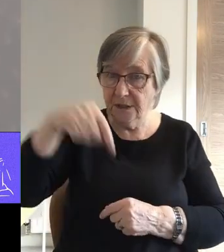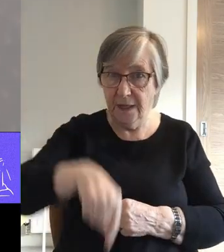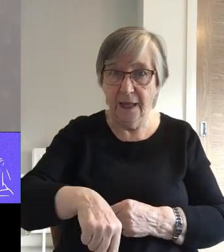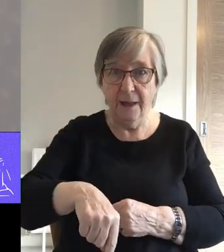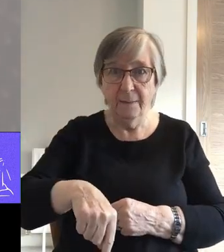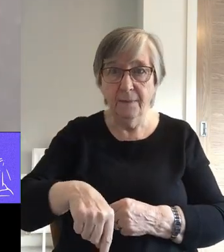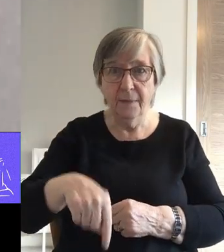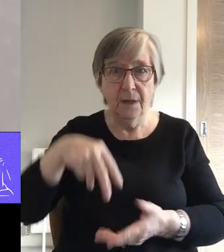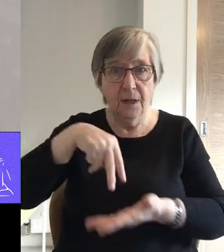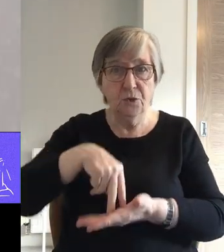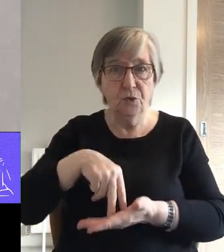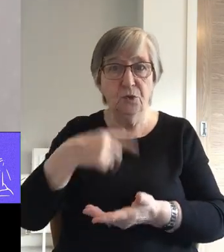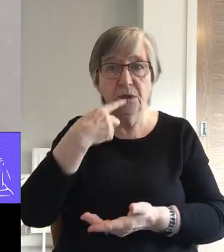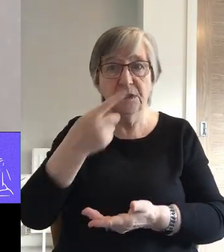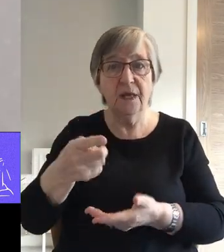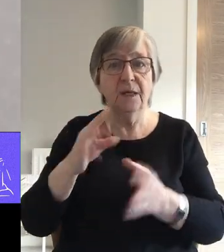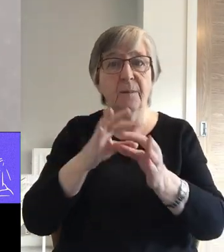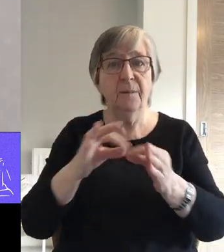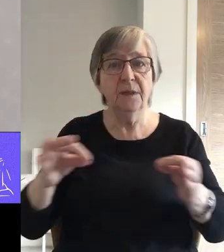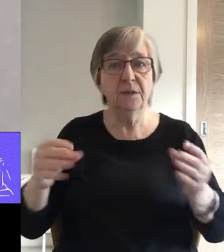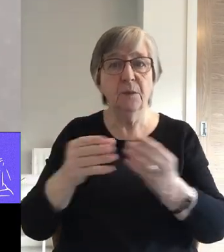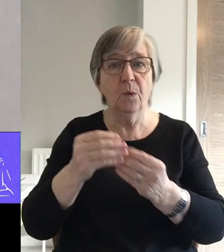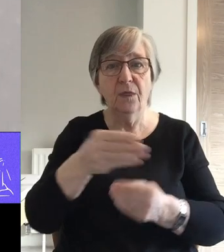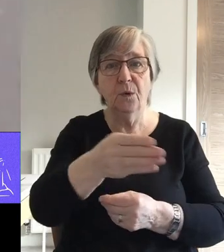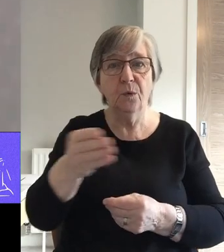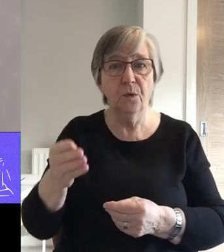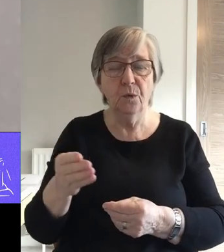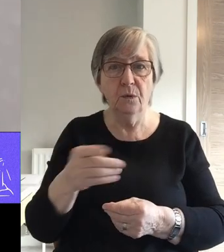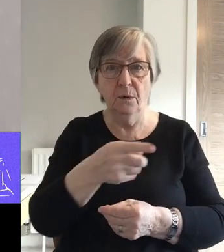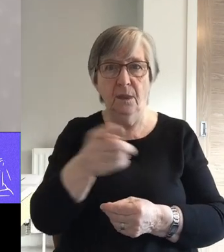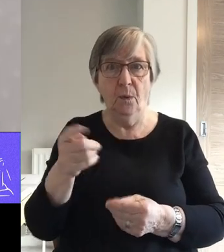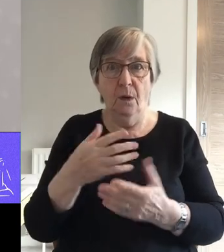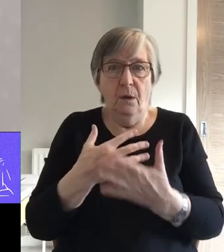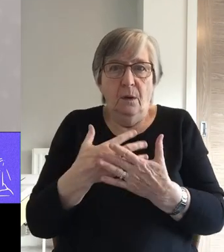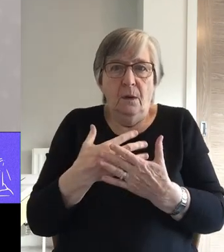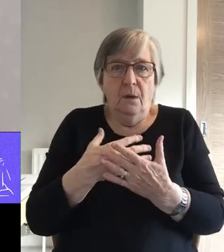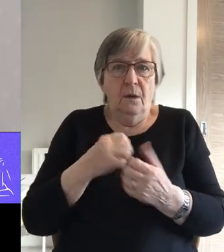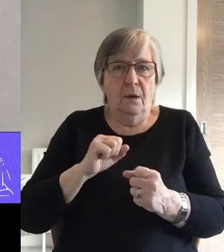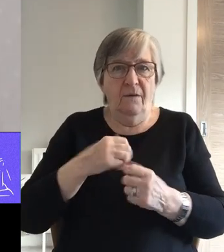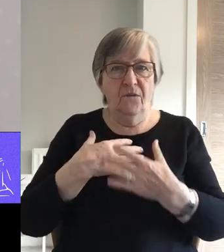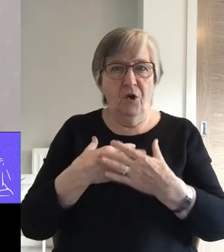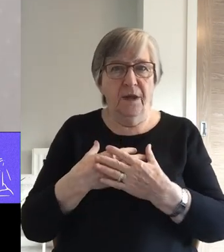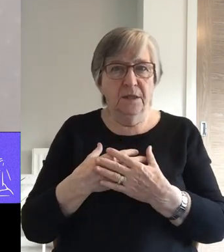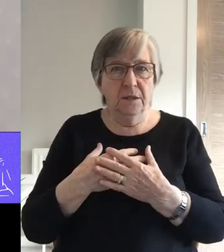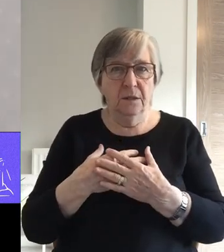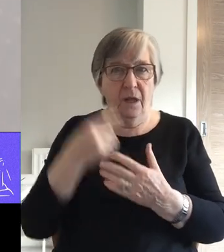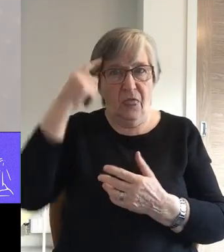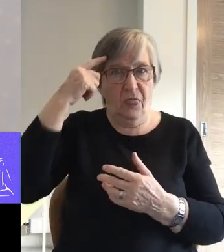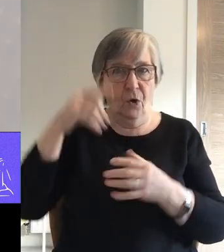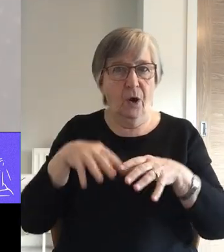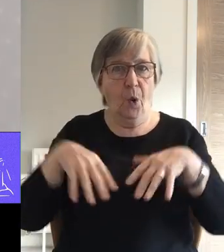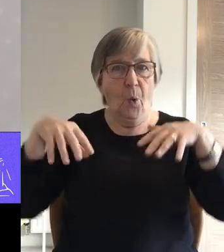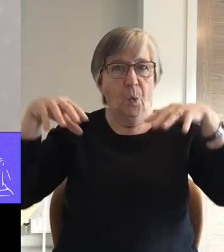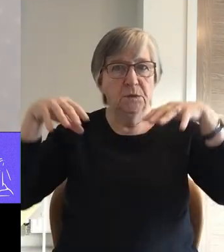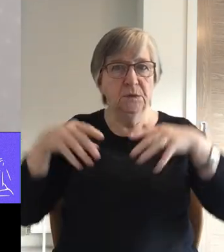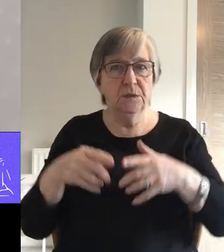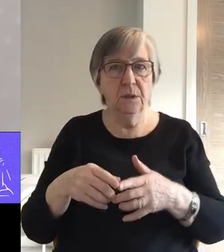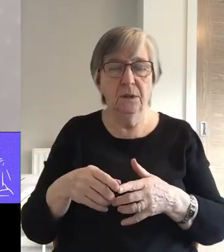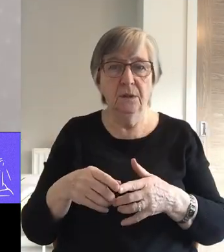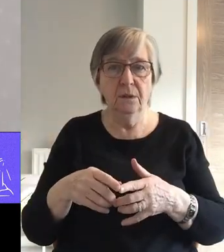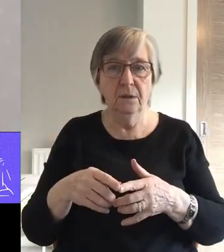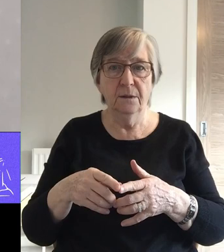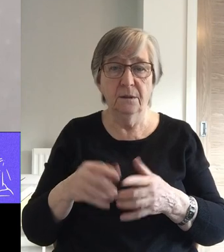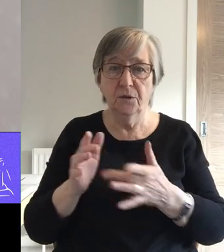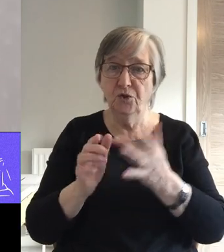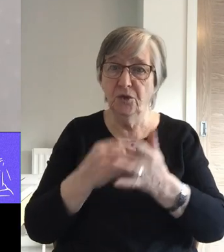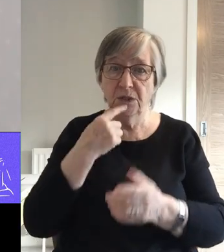them, Peace be with you. They were startled and frightened, thinking they saw a ghost. He said to